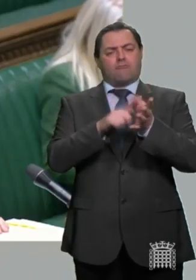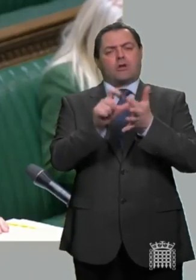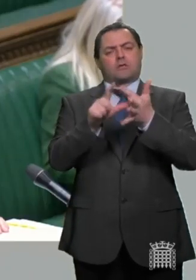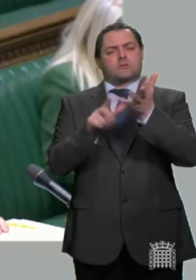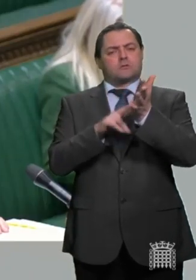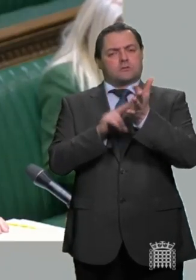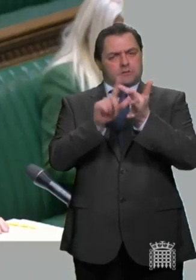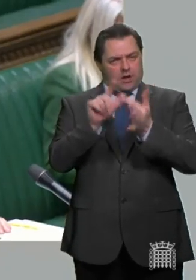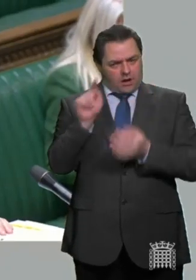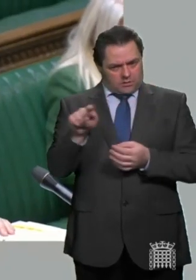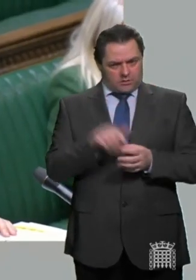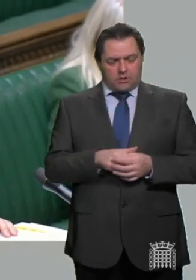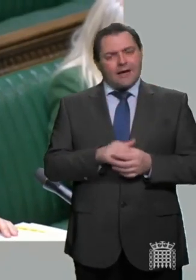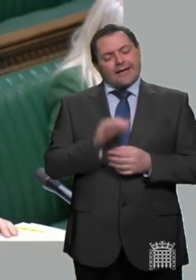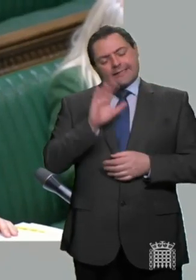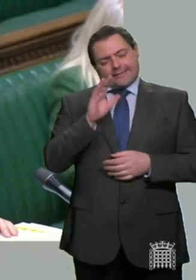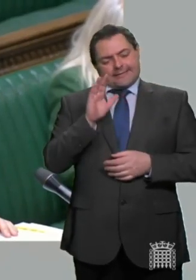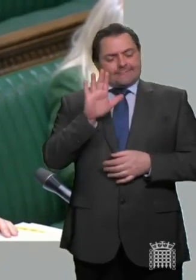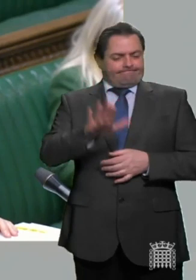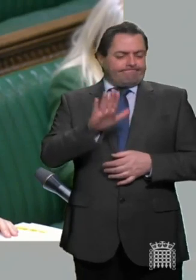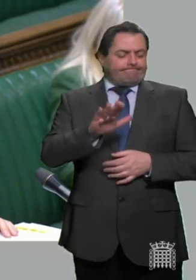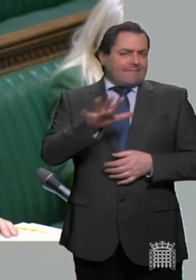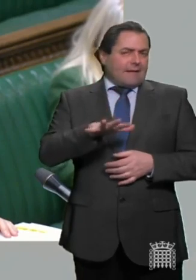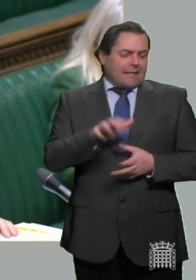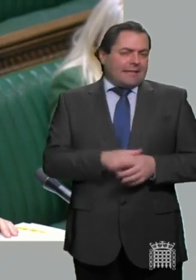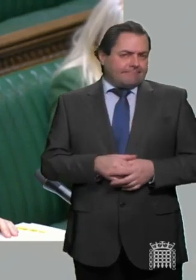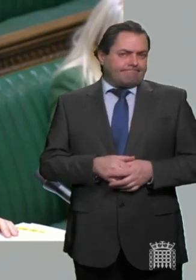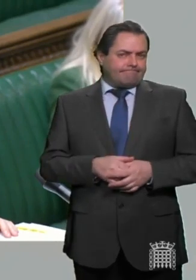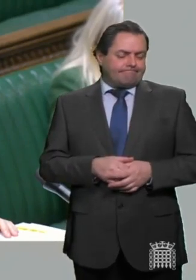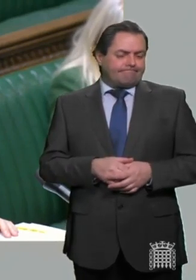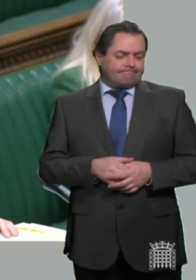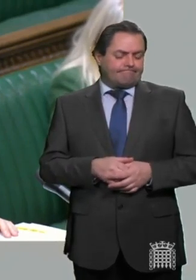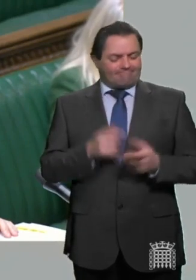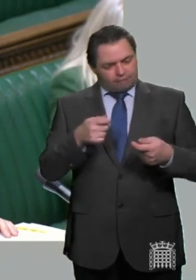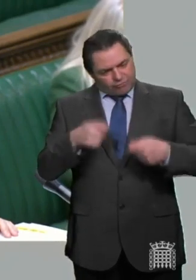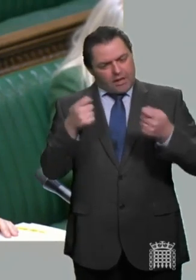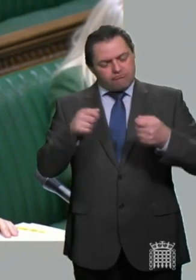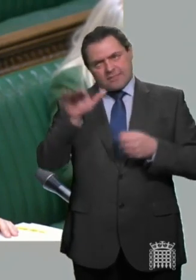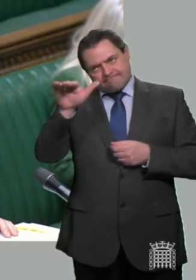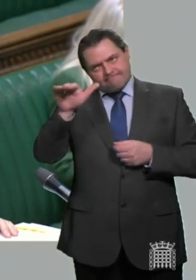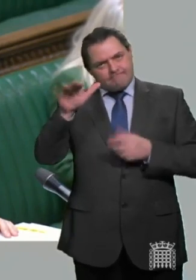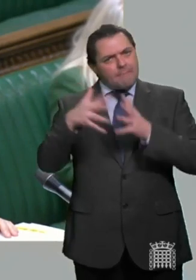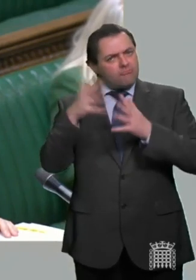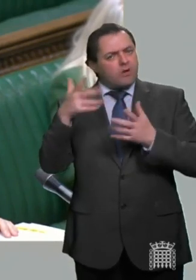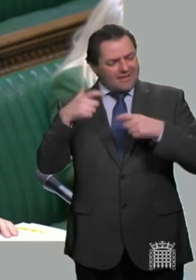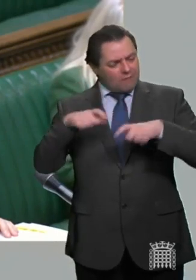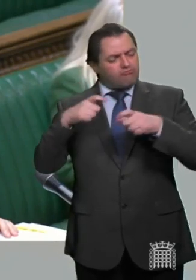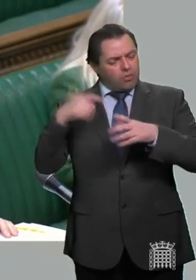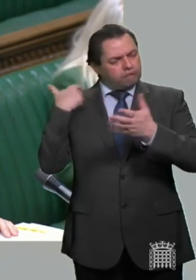we sympathise deeply with his family. It's a case that we continue to raise at the highest level and I know that